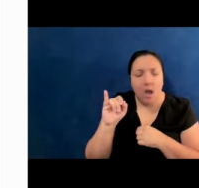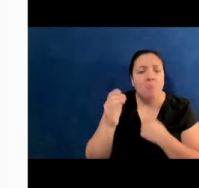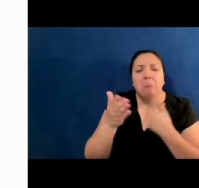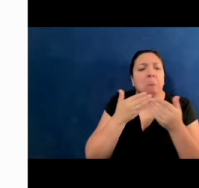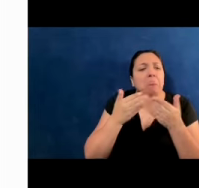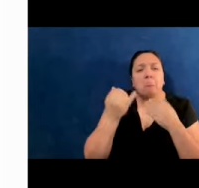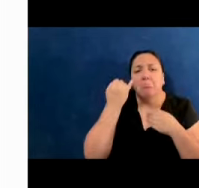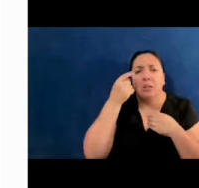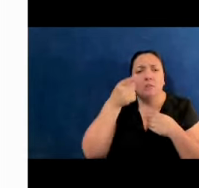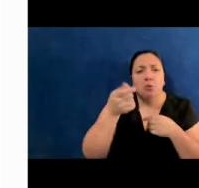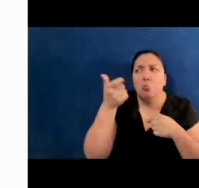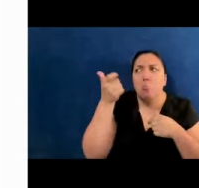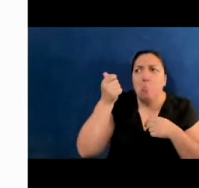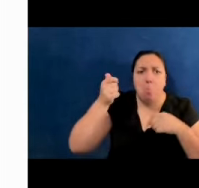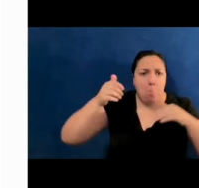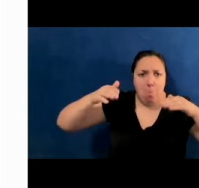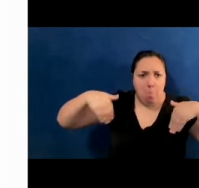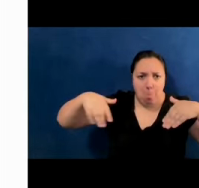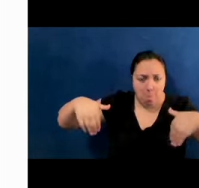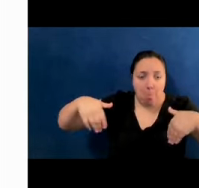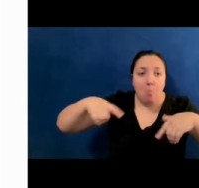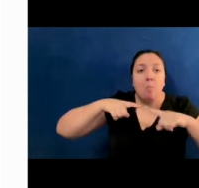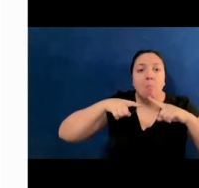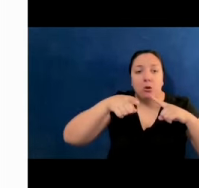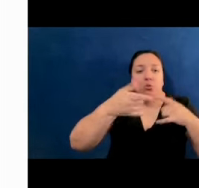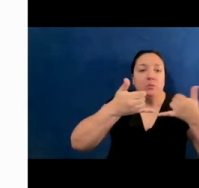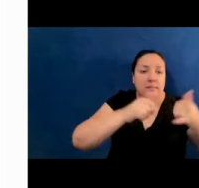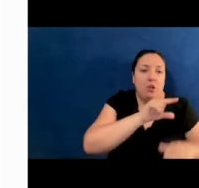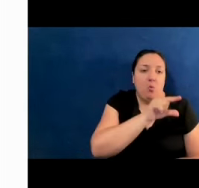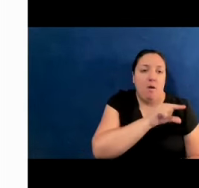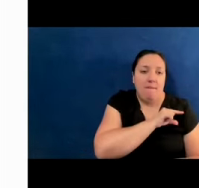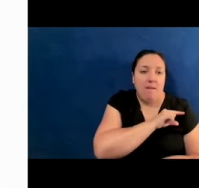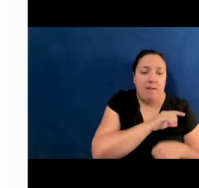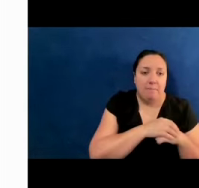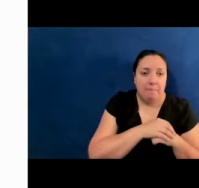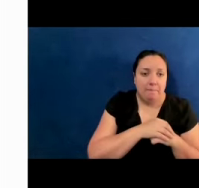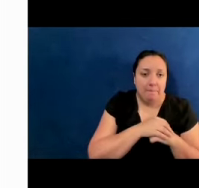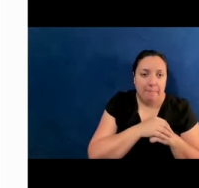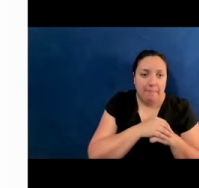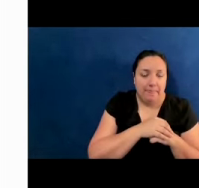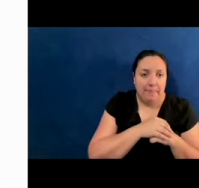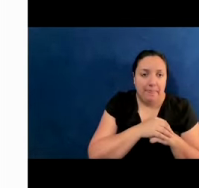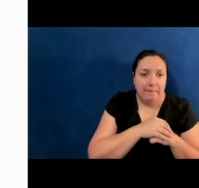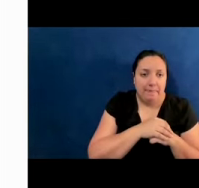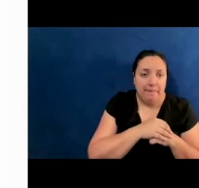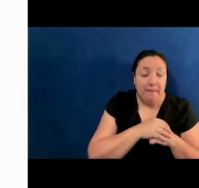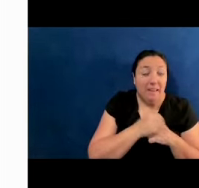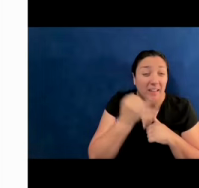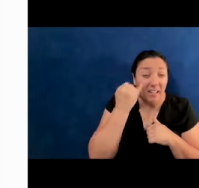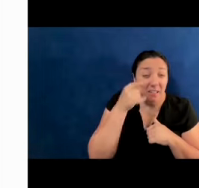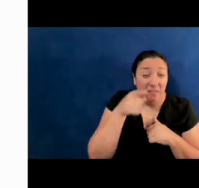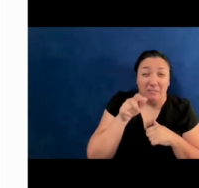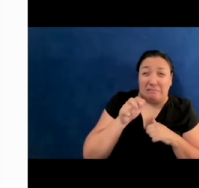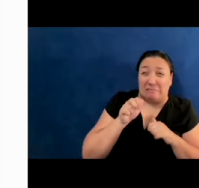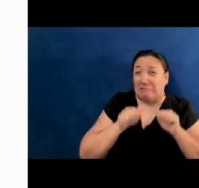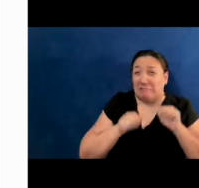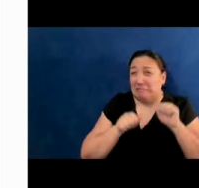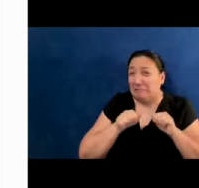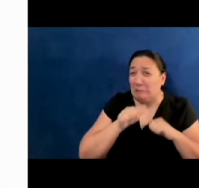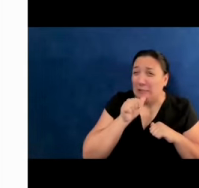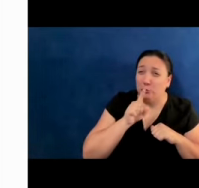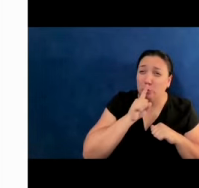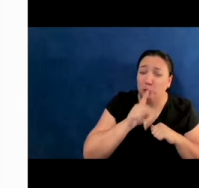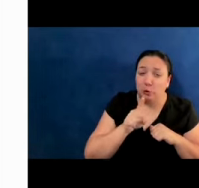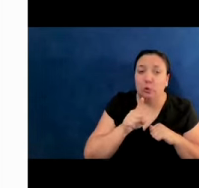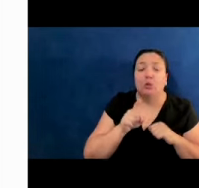those, your disability is qualified. Or if you don't know if your disability is qualified through that means, you can have